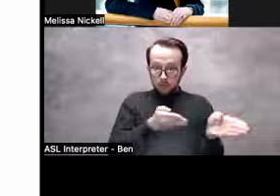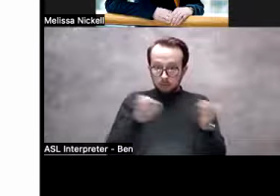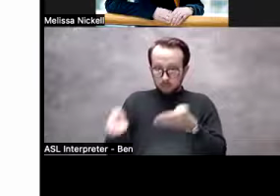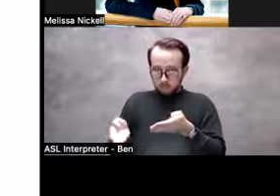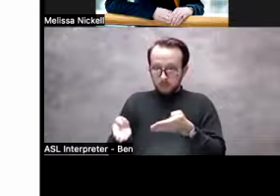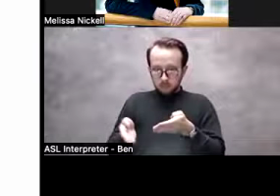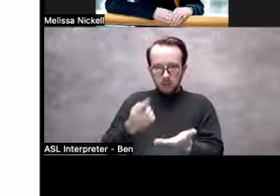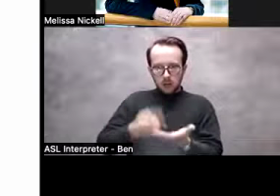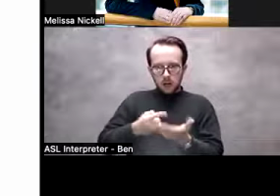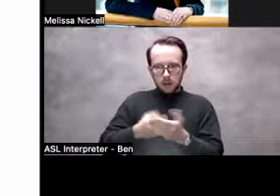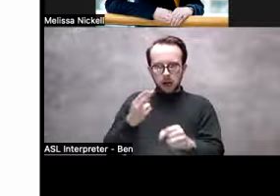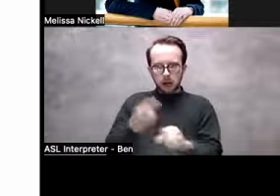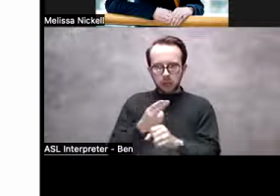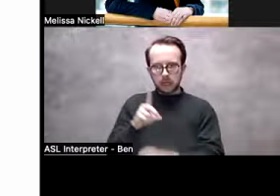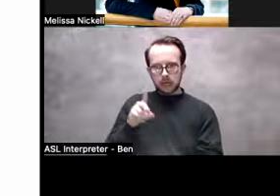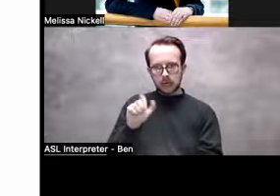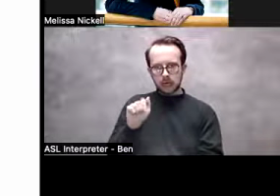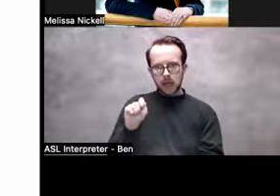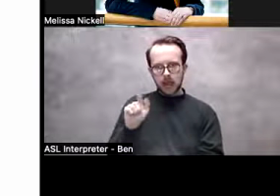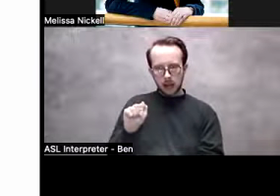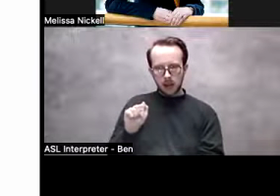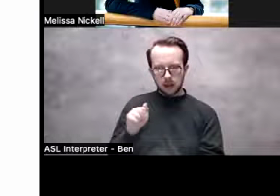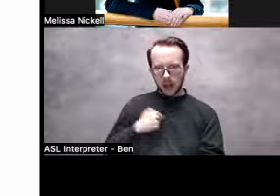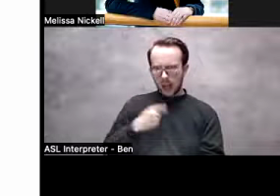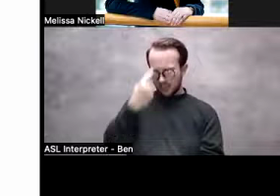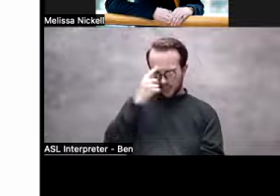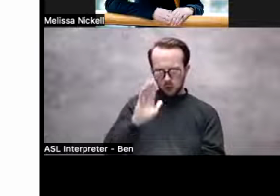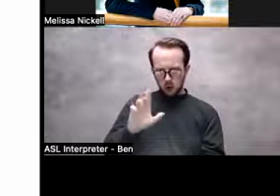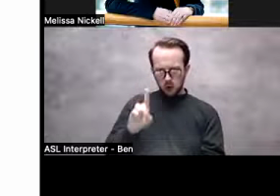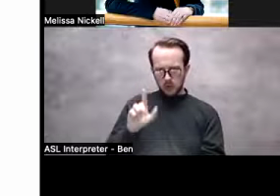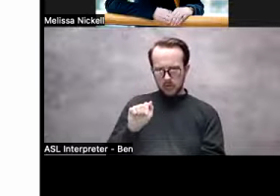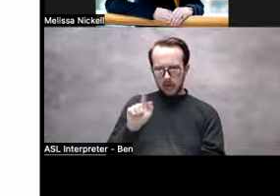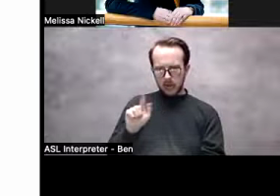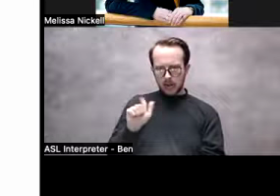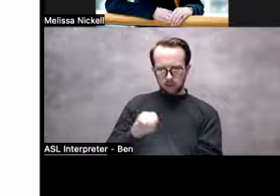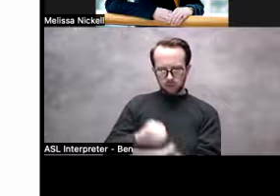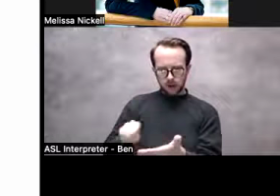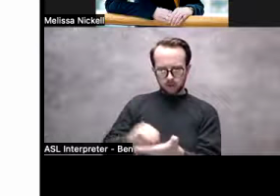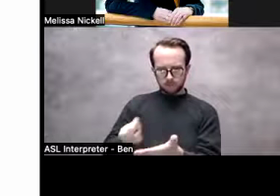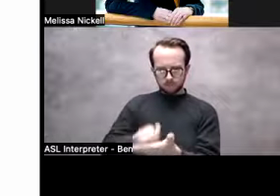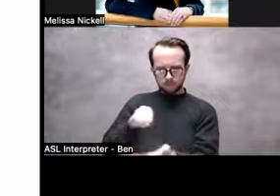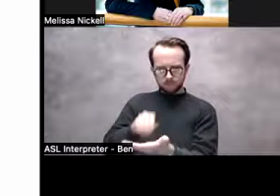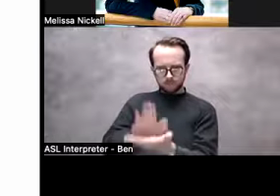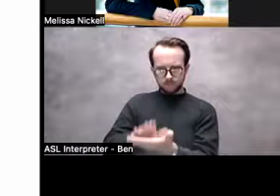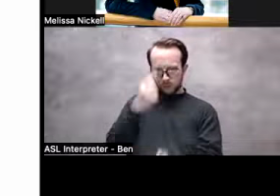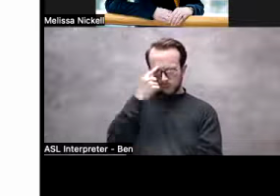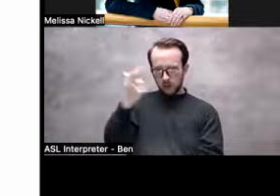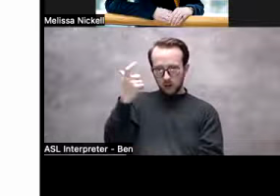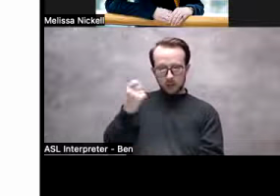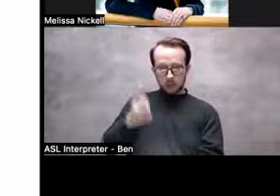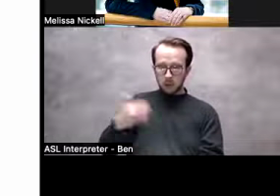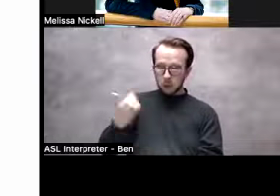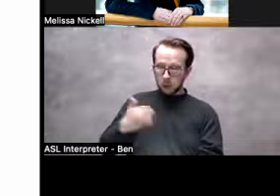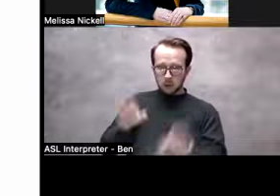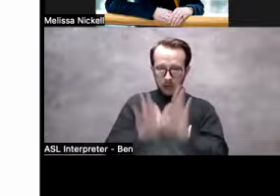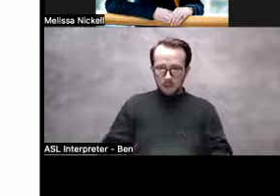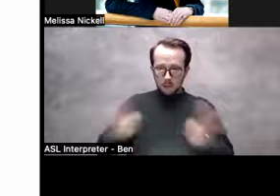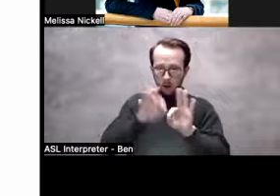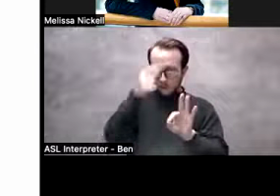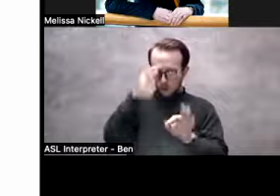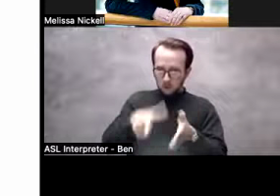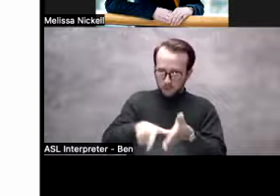about using data, because I think the data that you put into your grants is such an important part of the review process, and it's important to